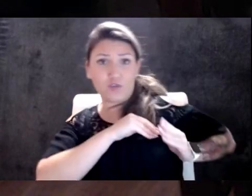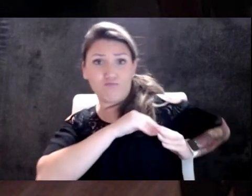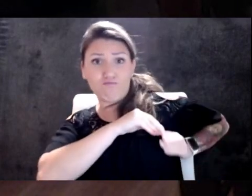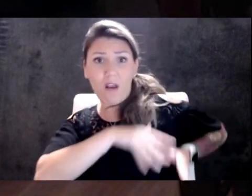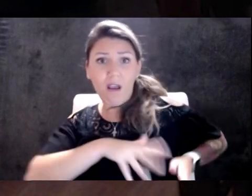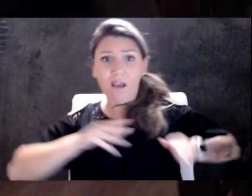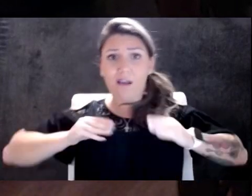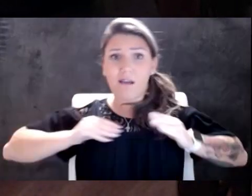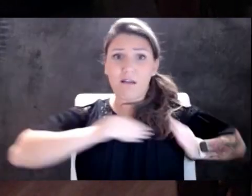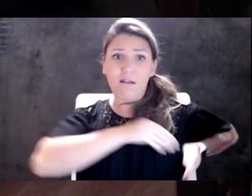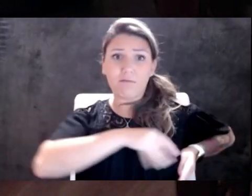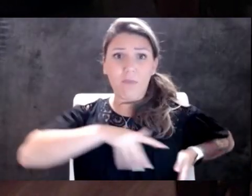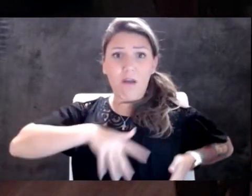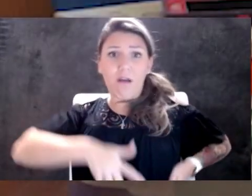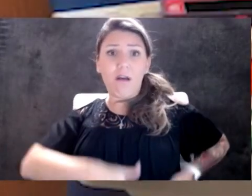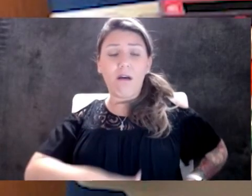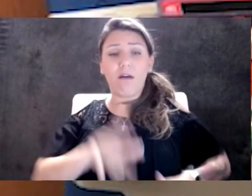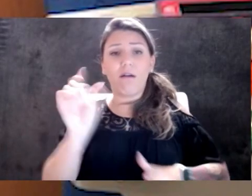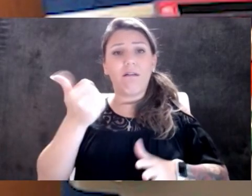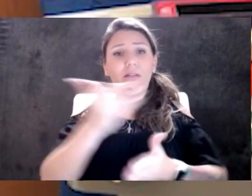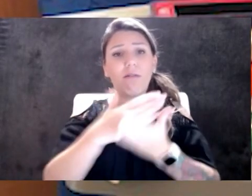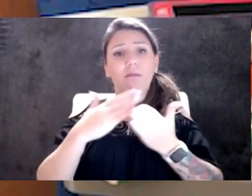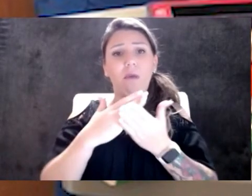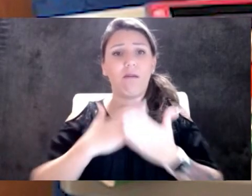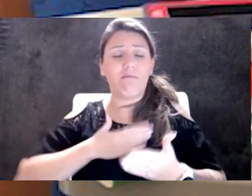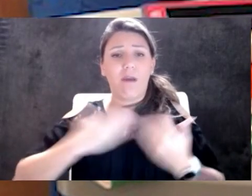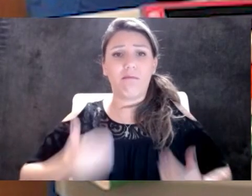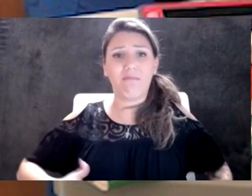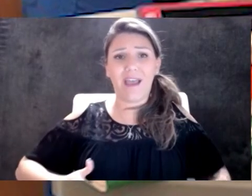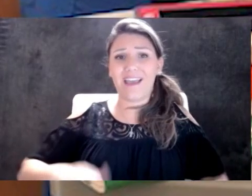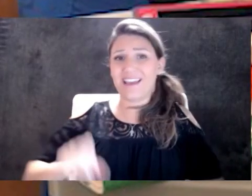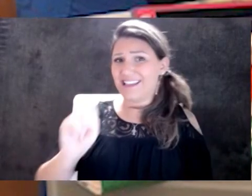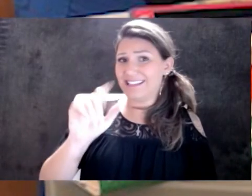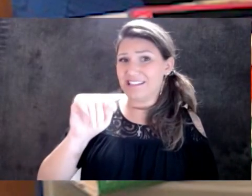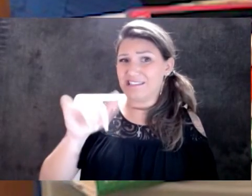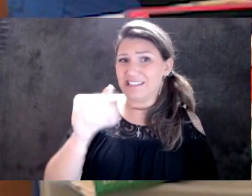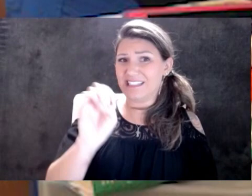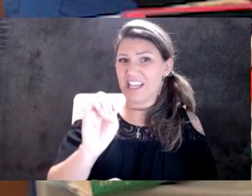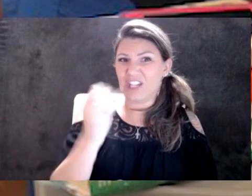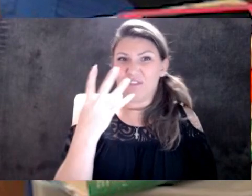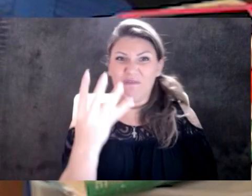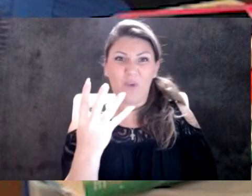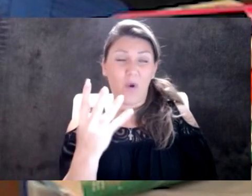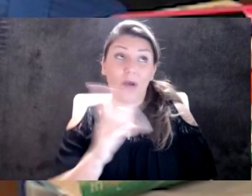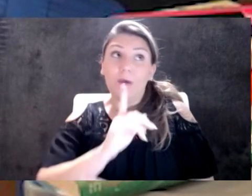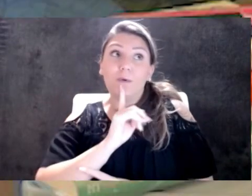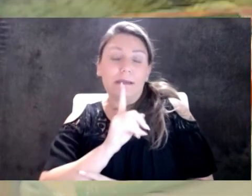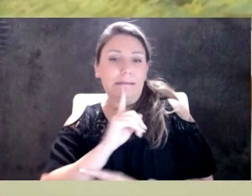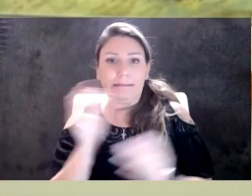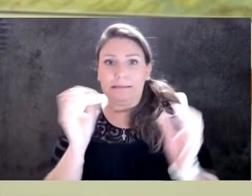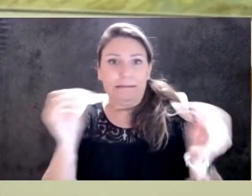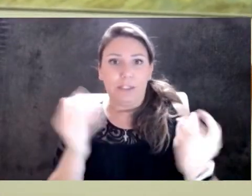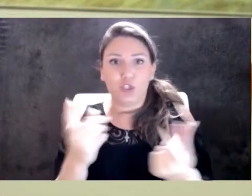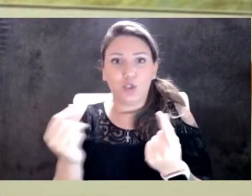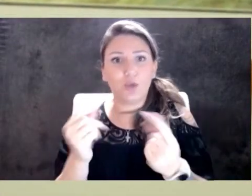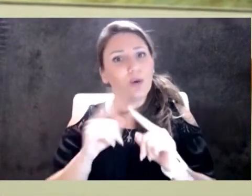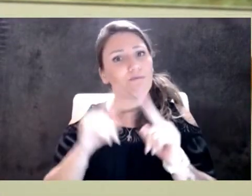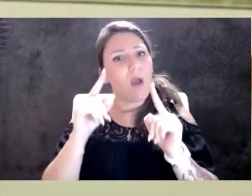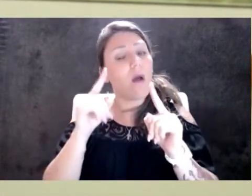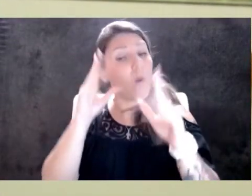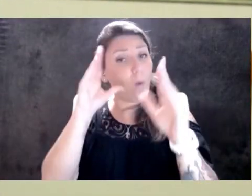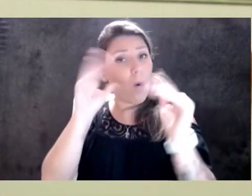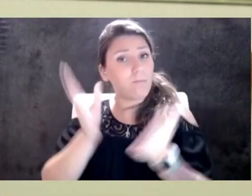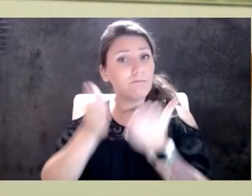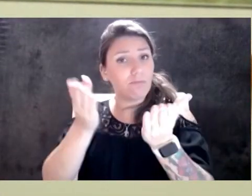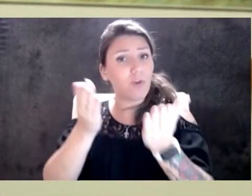body. And it's stage 4. They can't do anything really about it. But they offer some hope. Vanessa's oncologist,